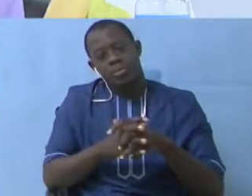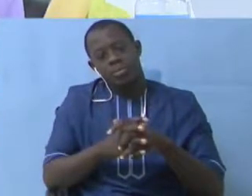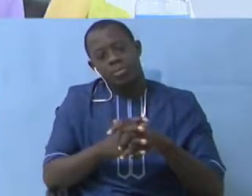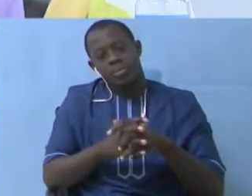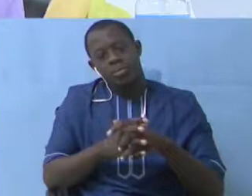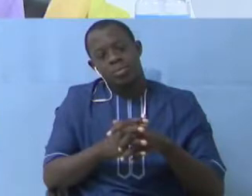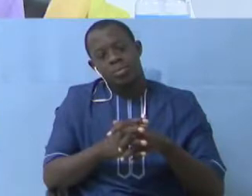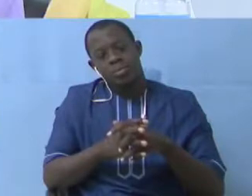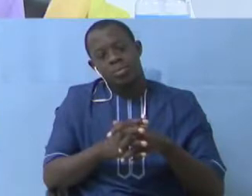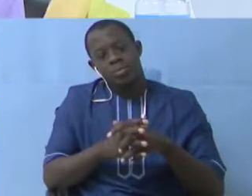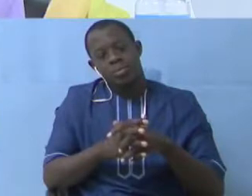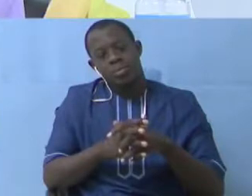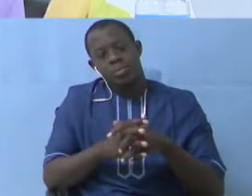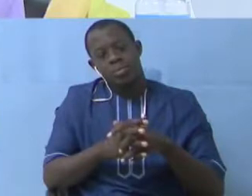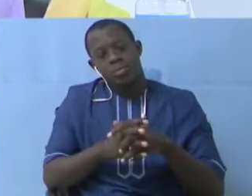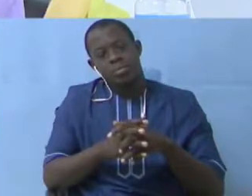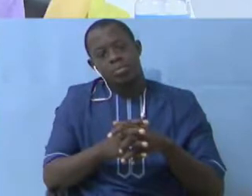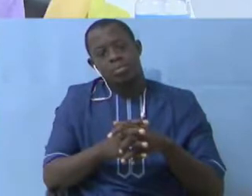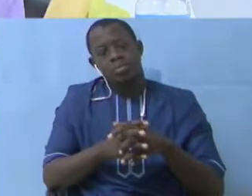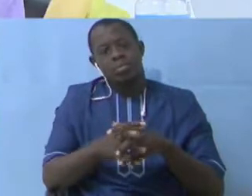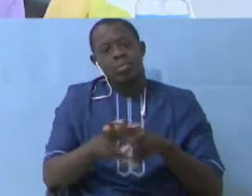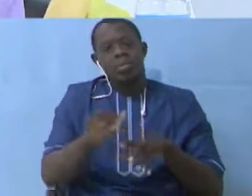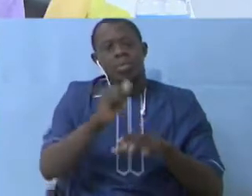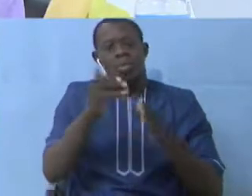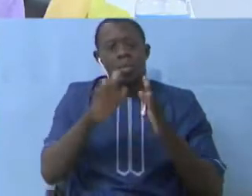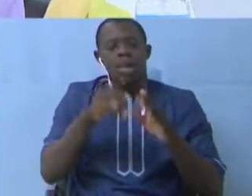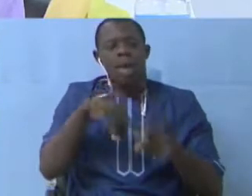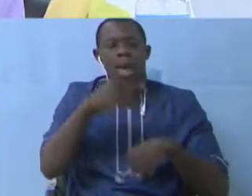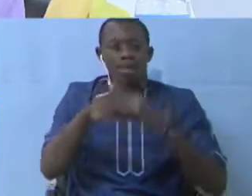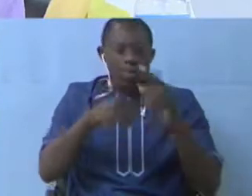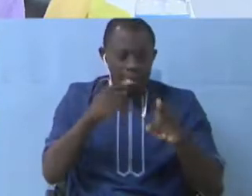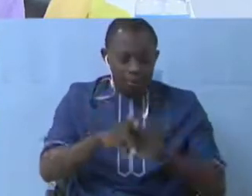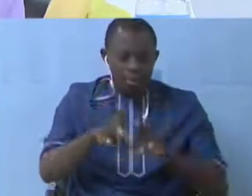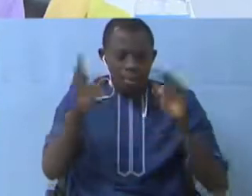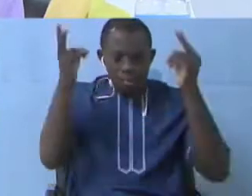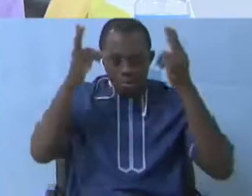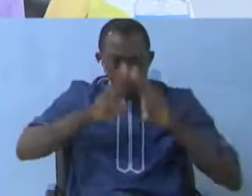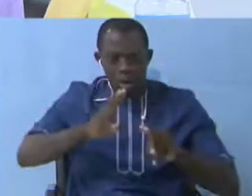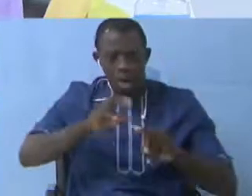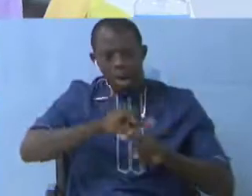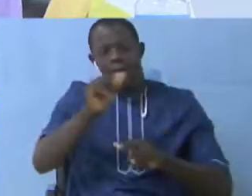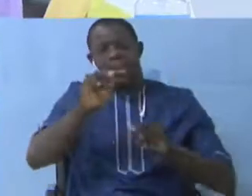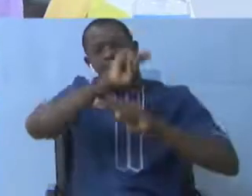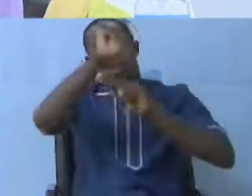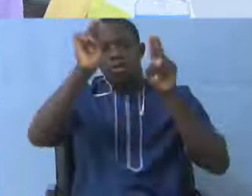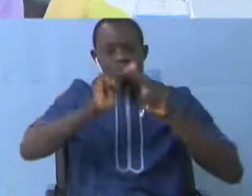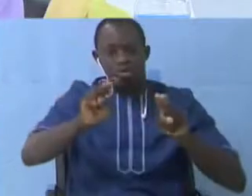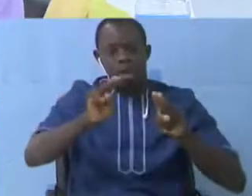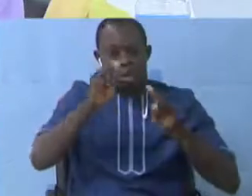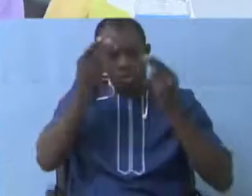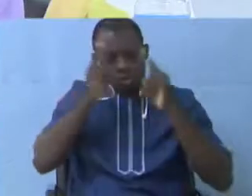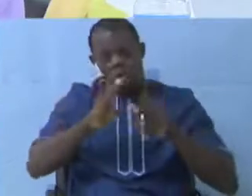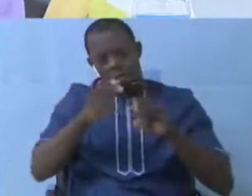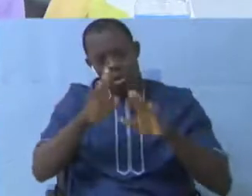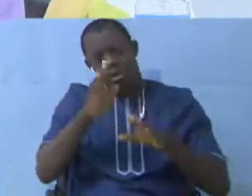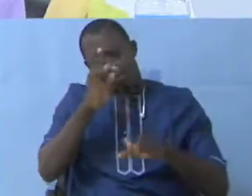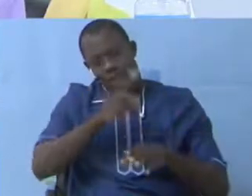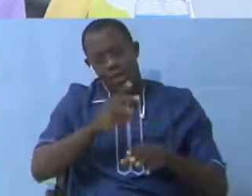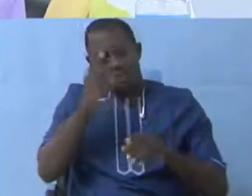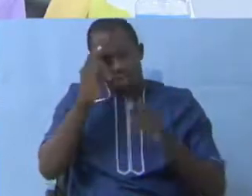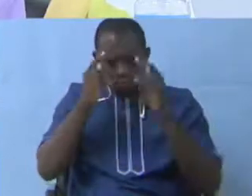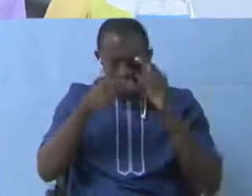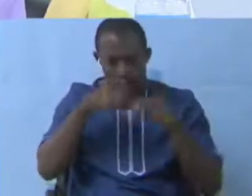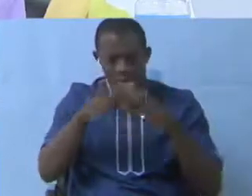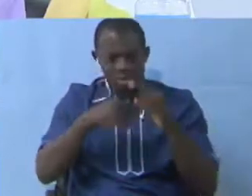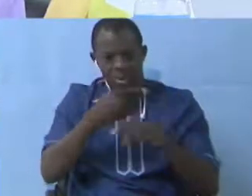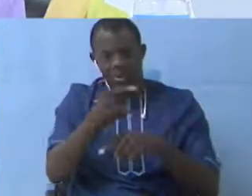kind of gymnastic legally, especially under international law, as you know. te ñu gis ne daal nekk na loo xam ne di daal ak tobute la ci